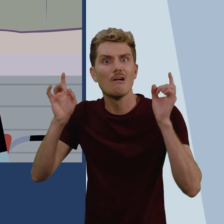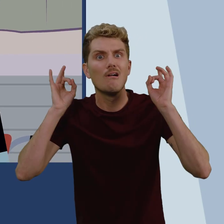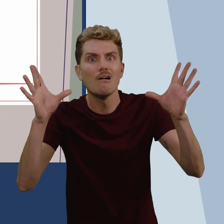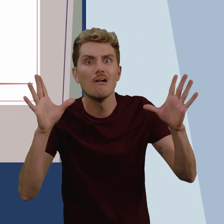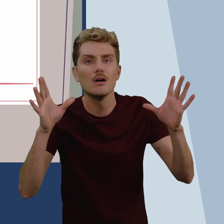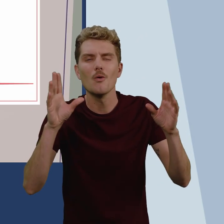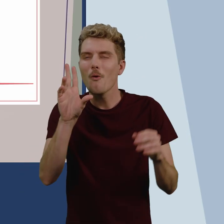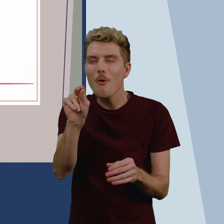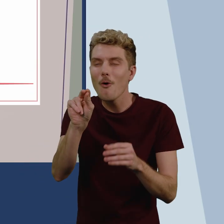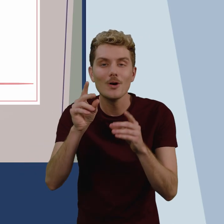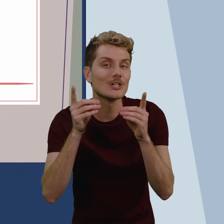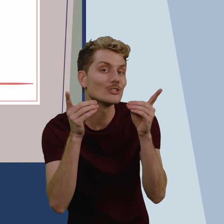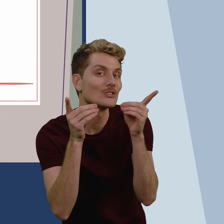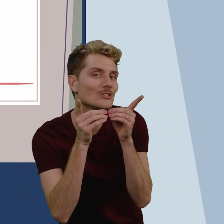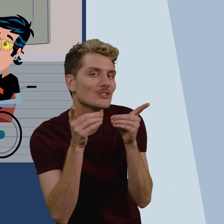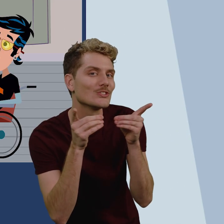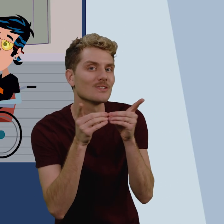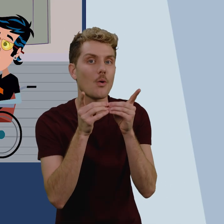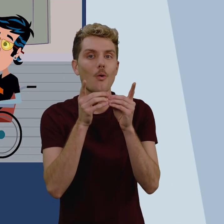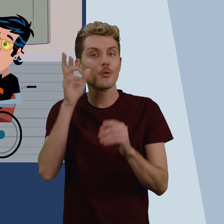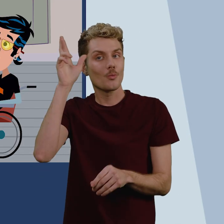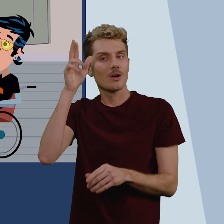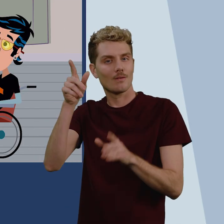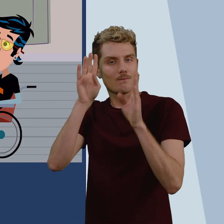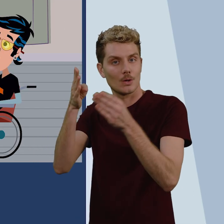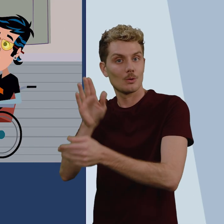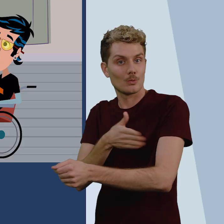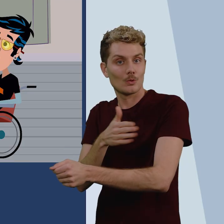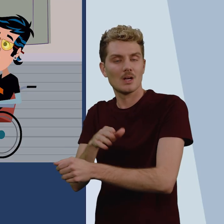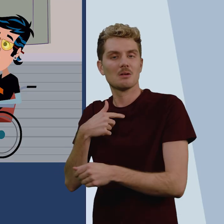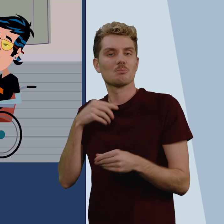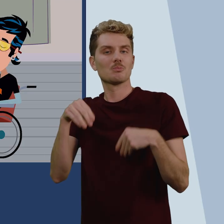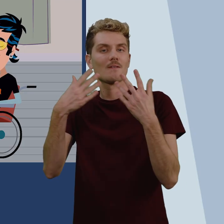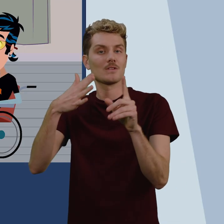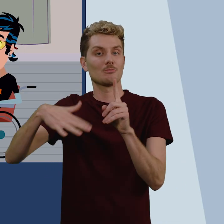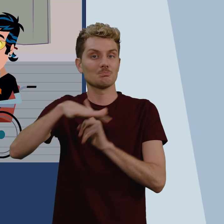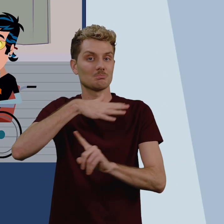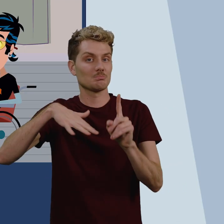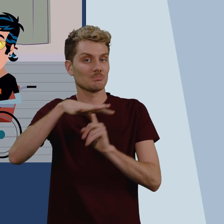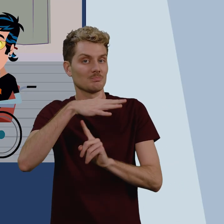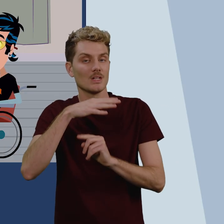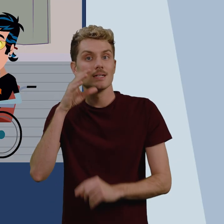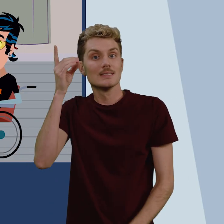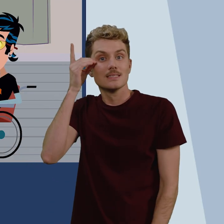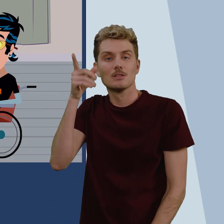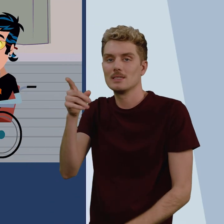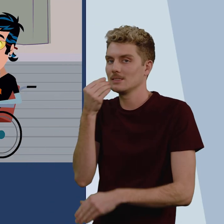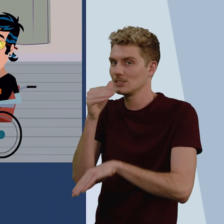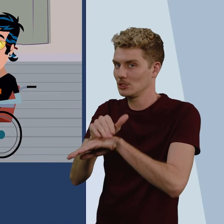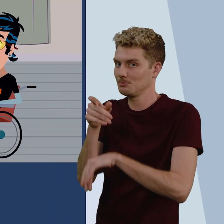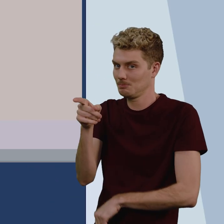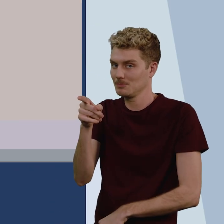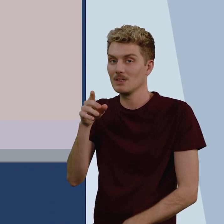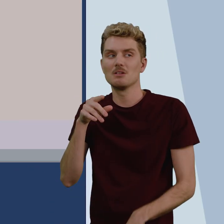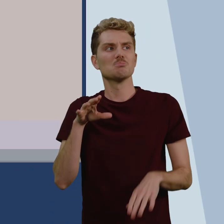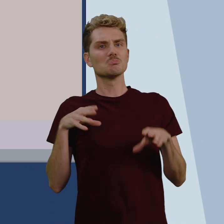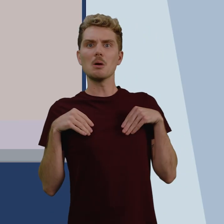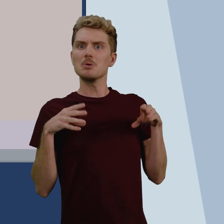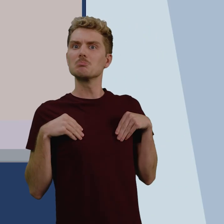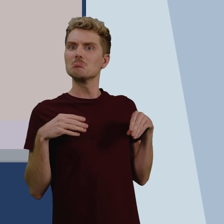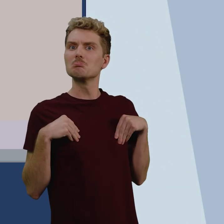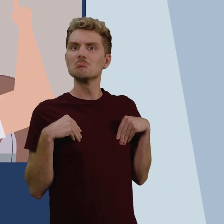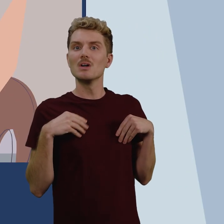Disaster? No, dessert. Renzo, you're on music. I'll provide the atmosphere. Dexter, you have dinner. This